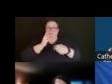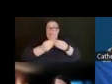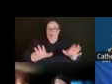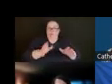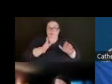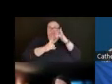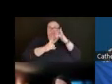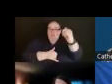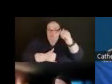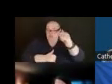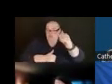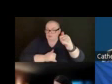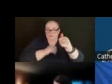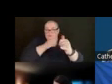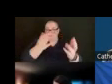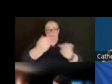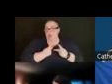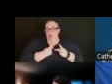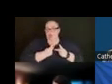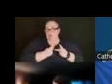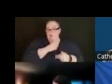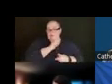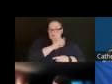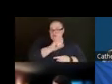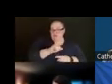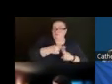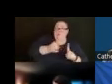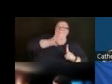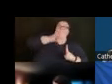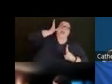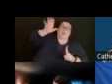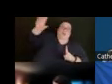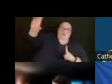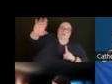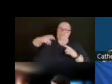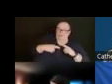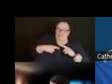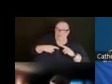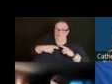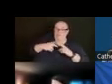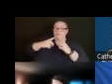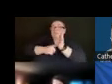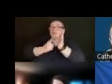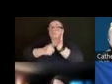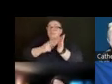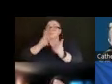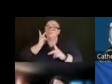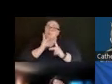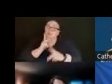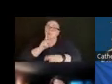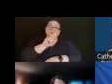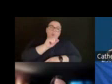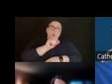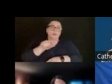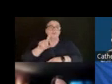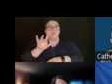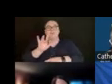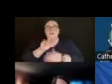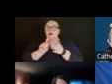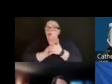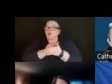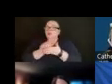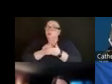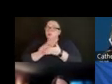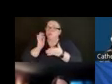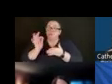is that I see a lot of people who are very successful working 20 to 25 hours a week, but when they start to